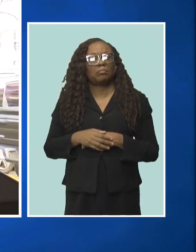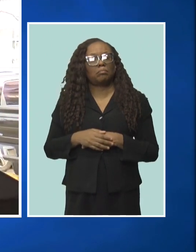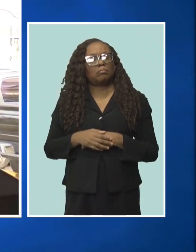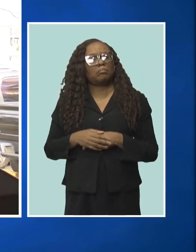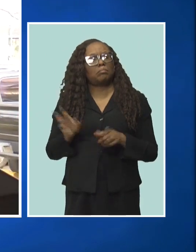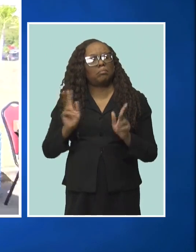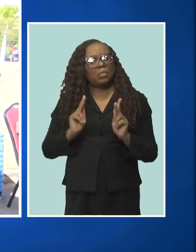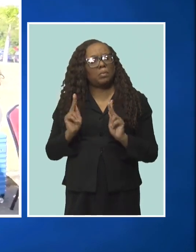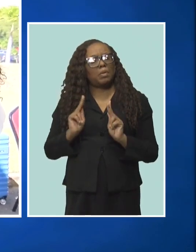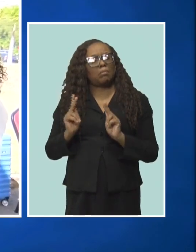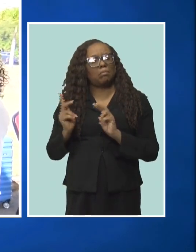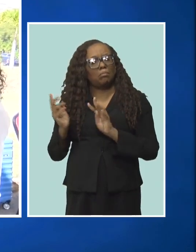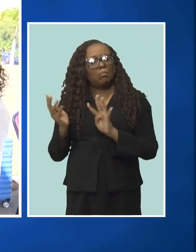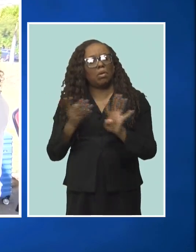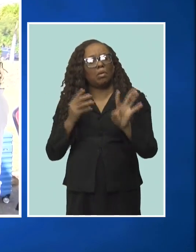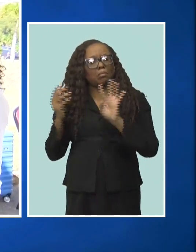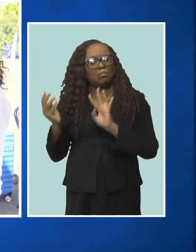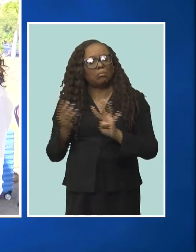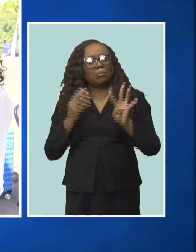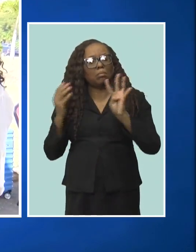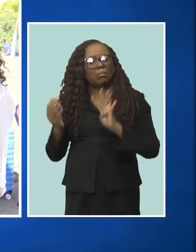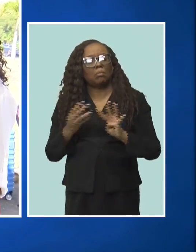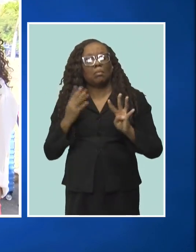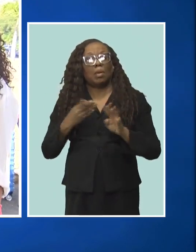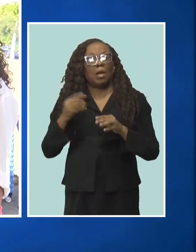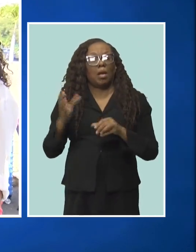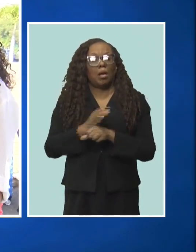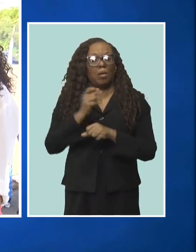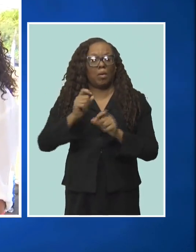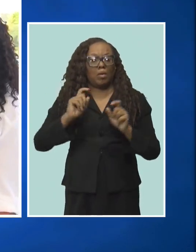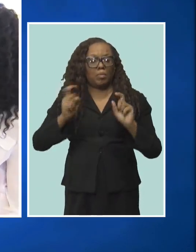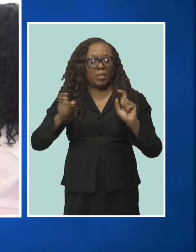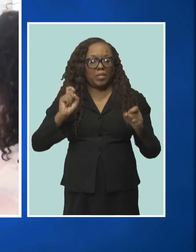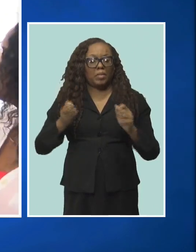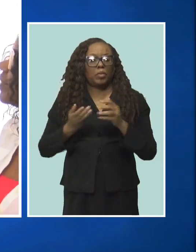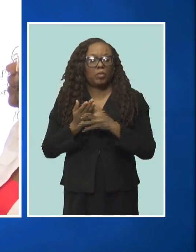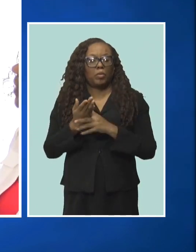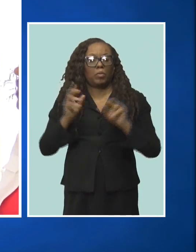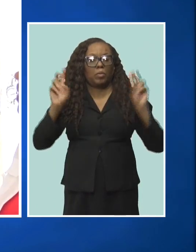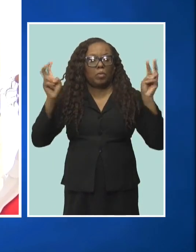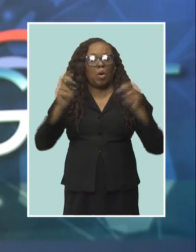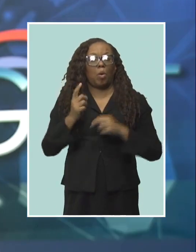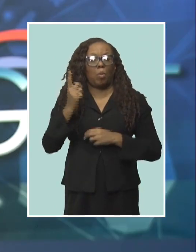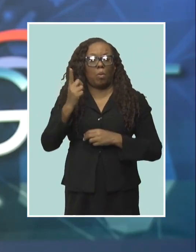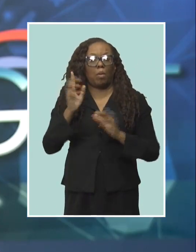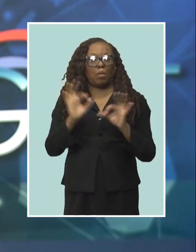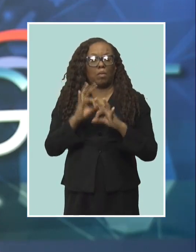and people won prizes through the One Family program by spinning the wheel.